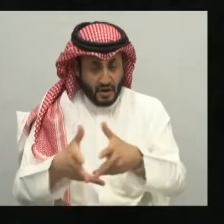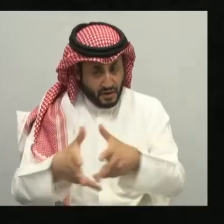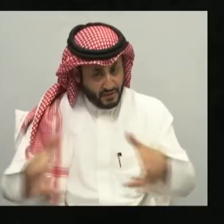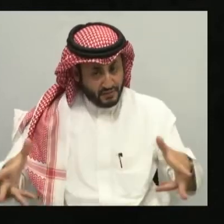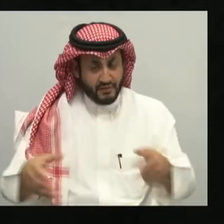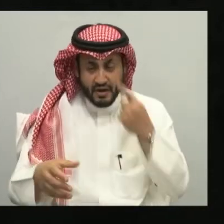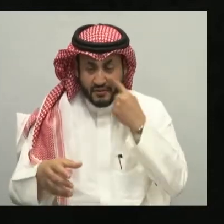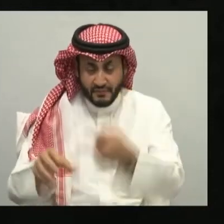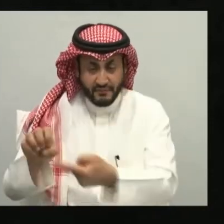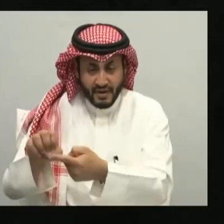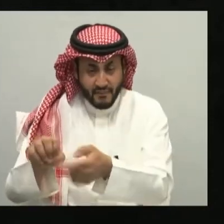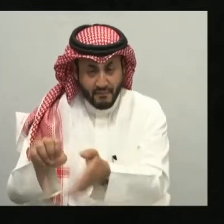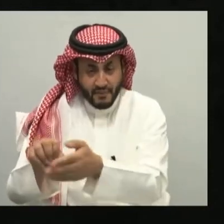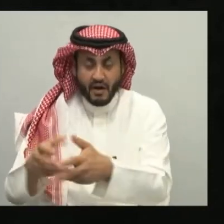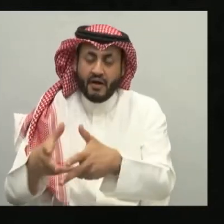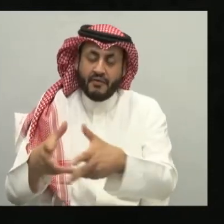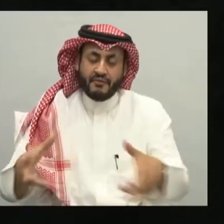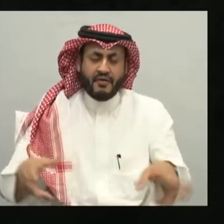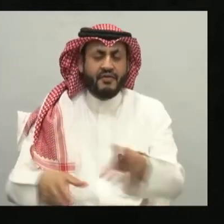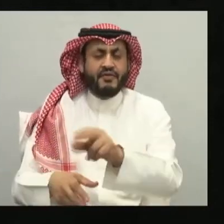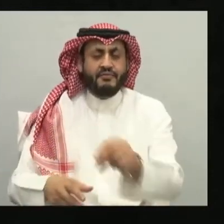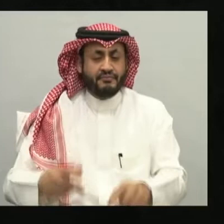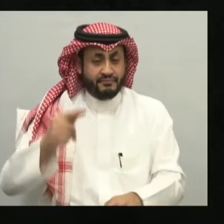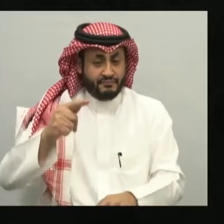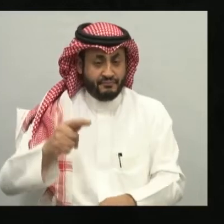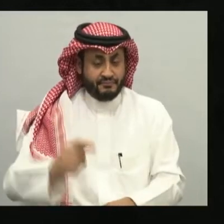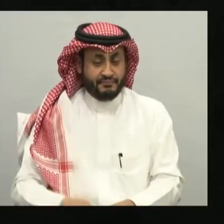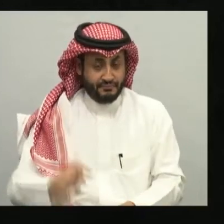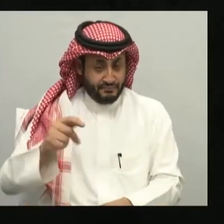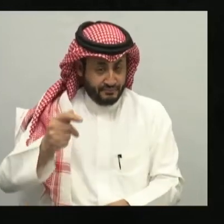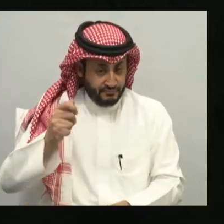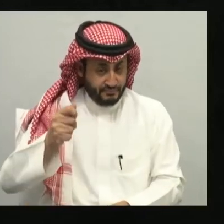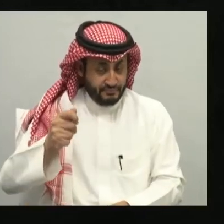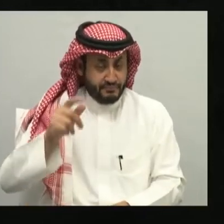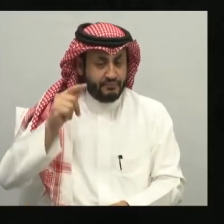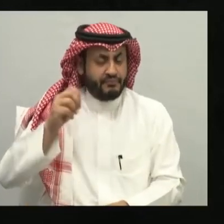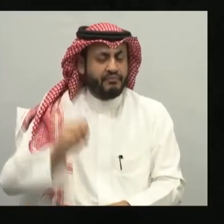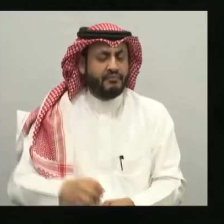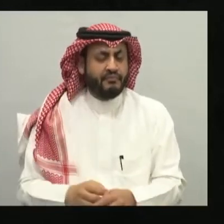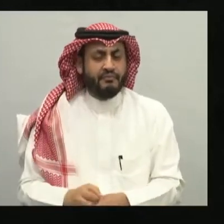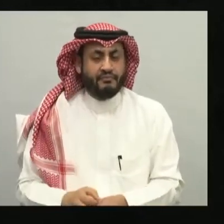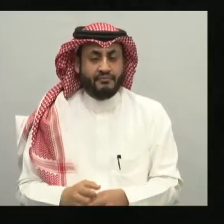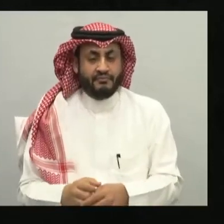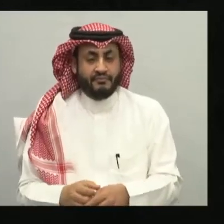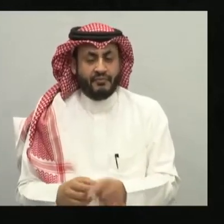long. Excellent. Just like the word tape. Now without the E, the word tape